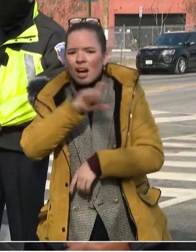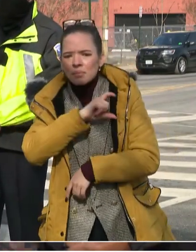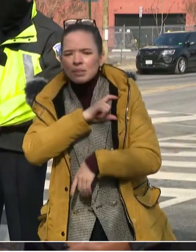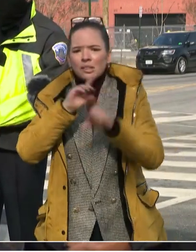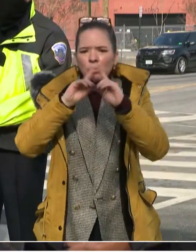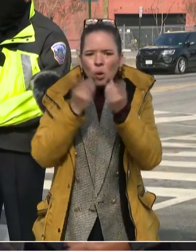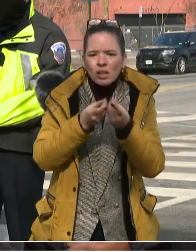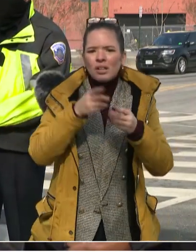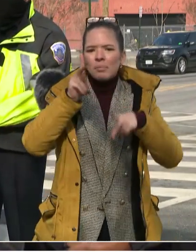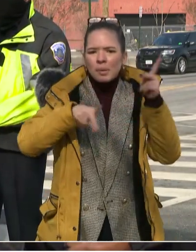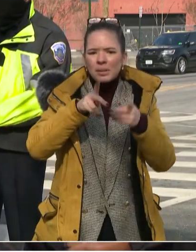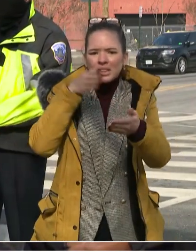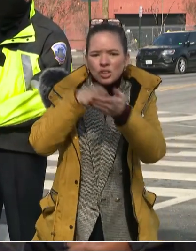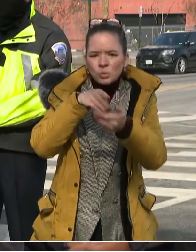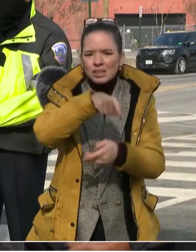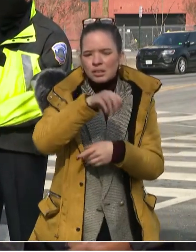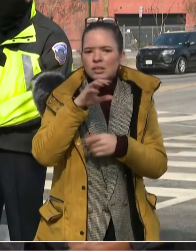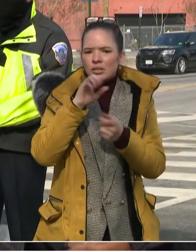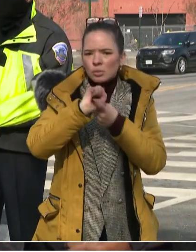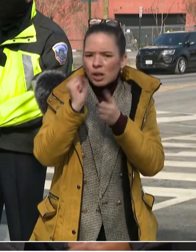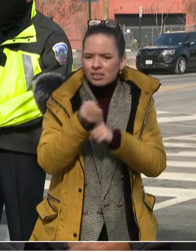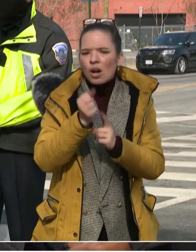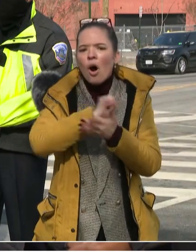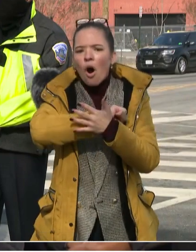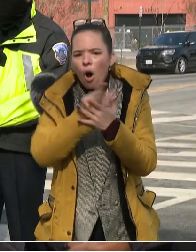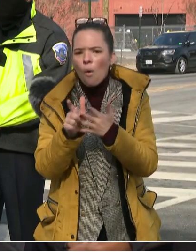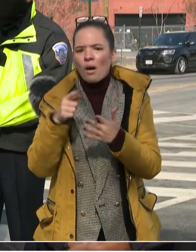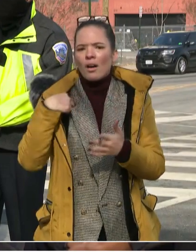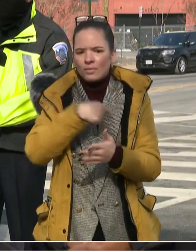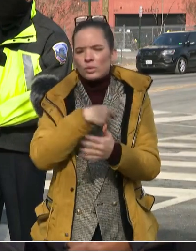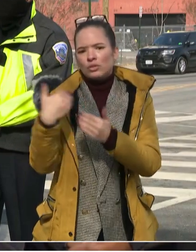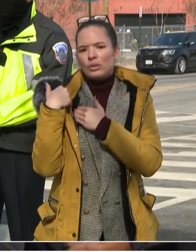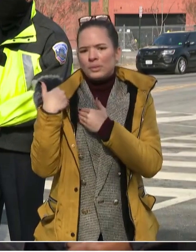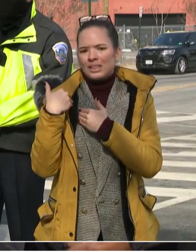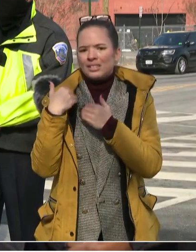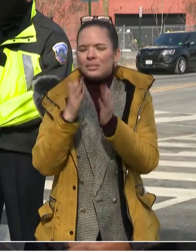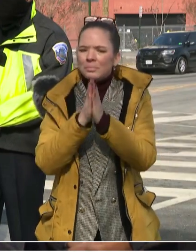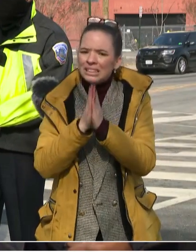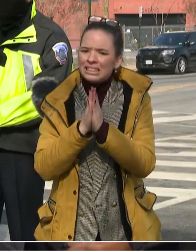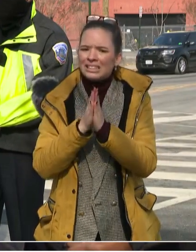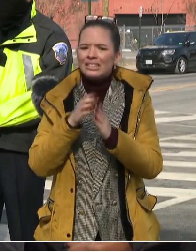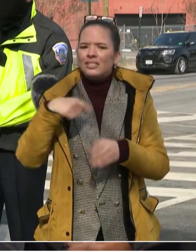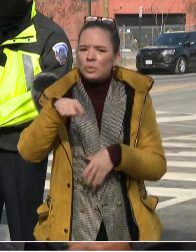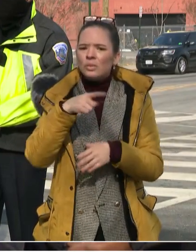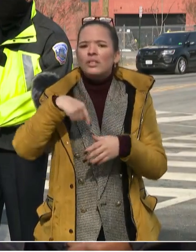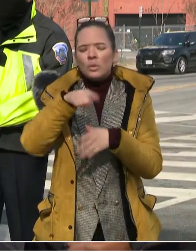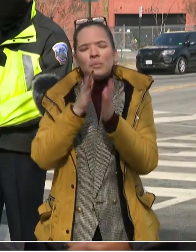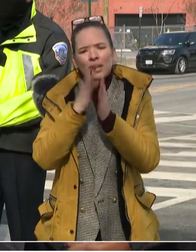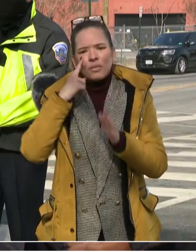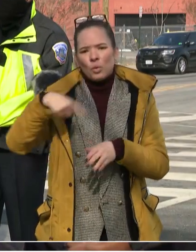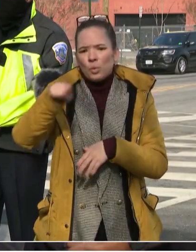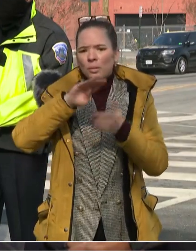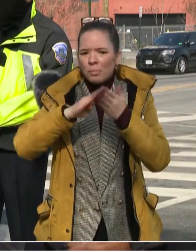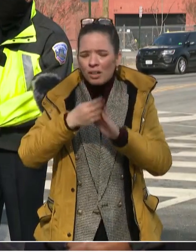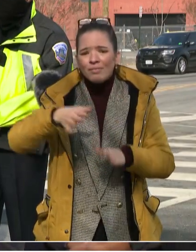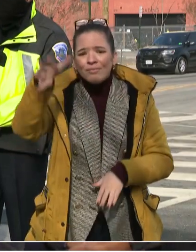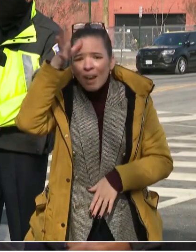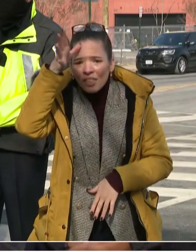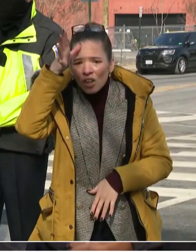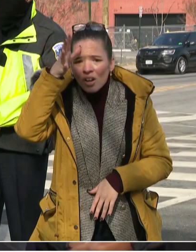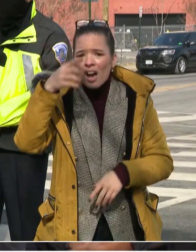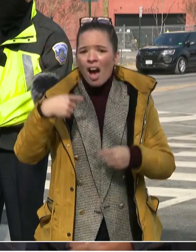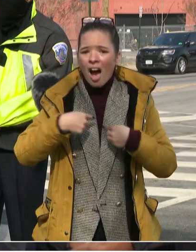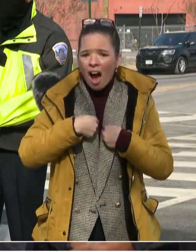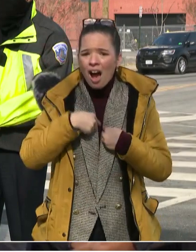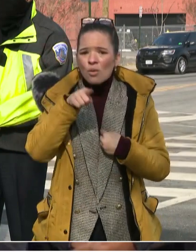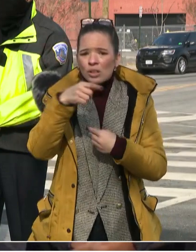who prosecute cases, all of us have a responsibility. I'm pleading to the community as a father, as a responsible father. I